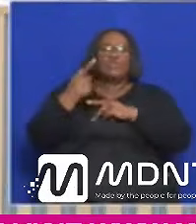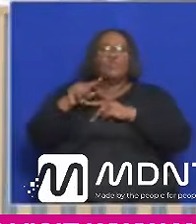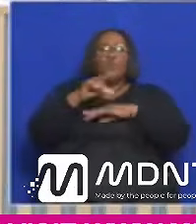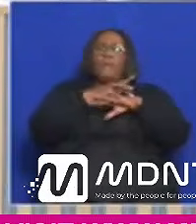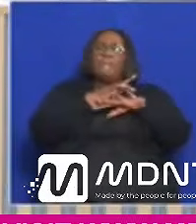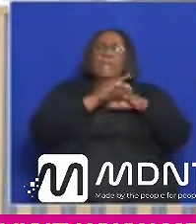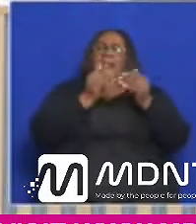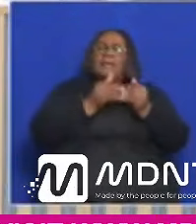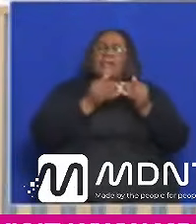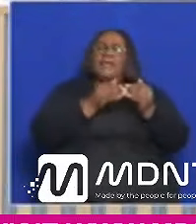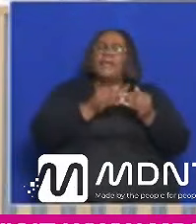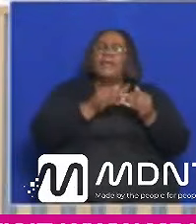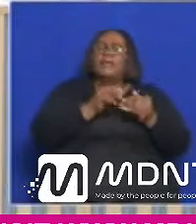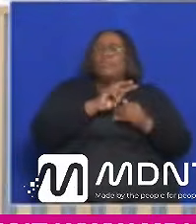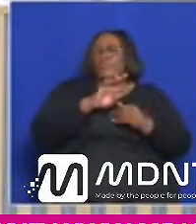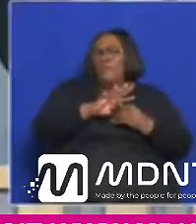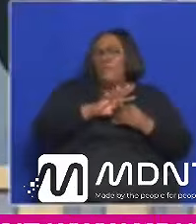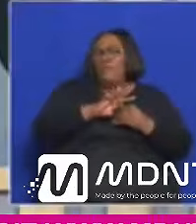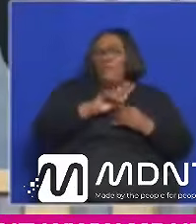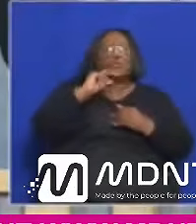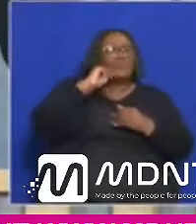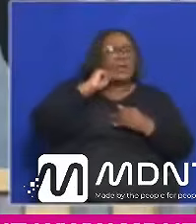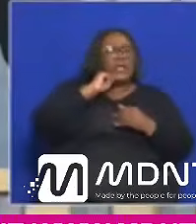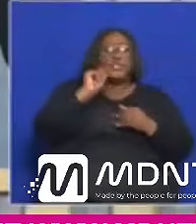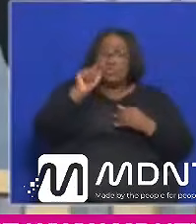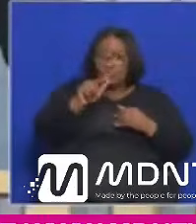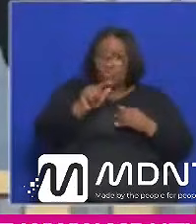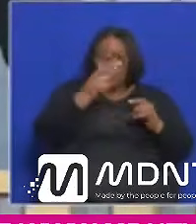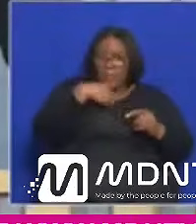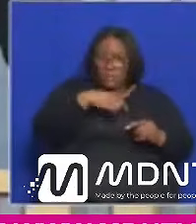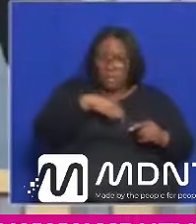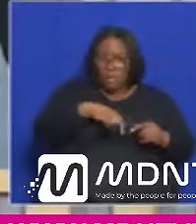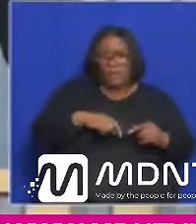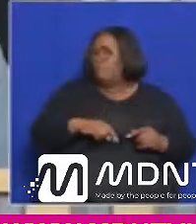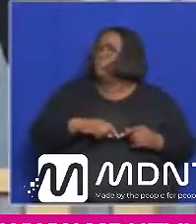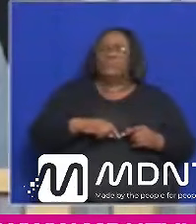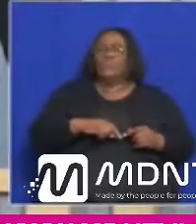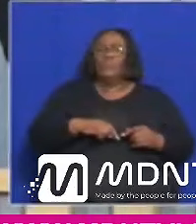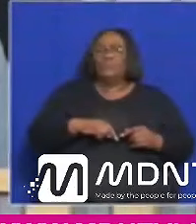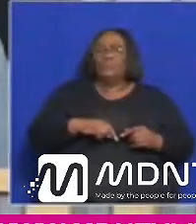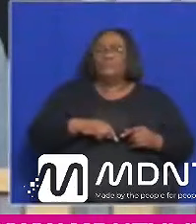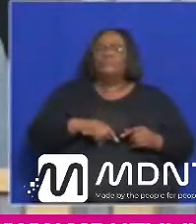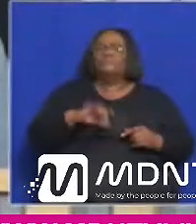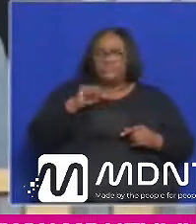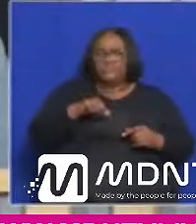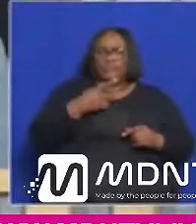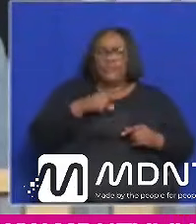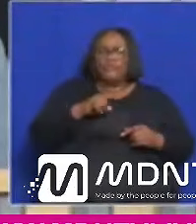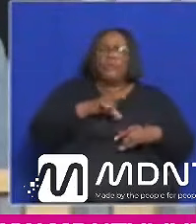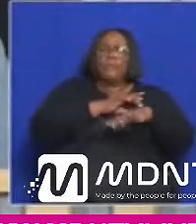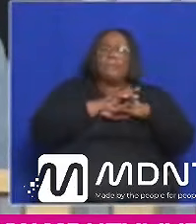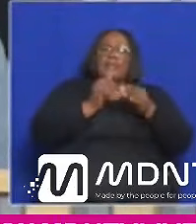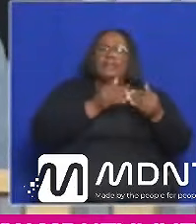you personally. Yes, it was to Medicare 2420, yes. So the question is, did